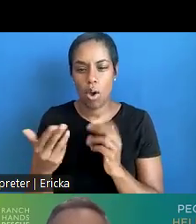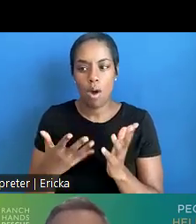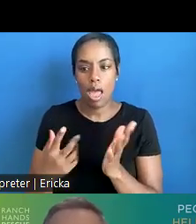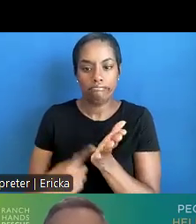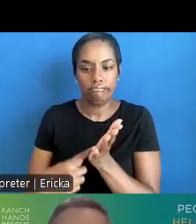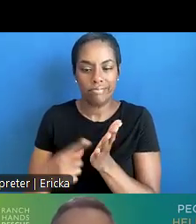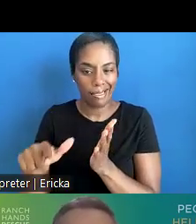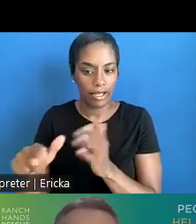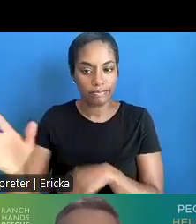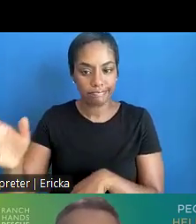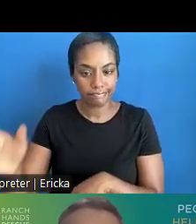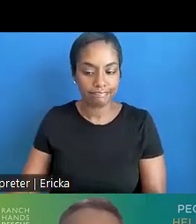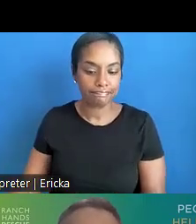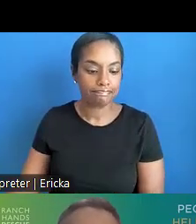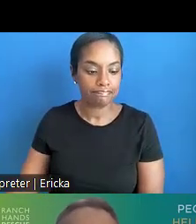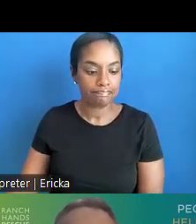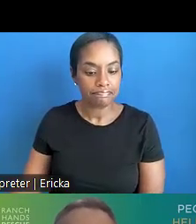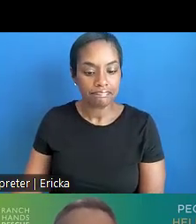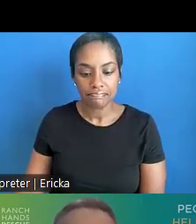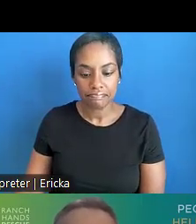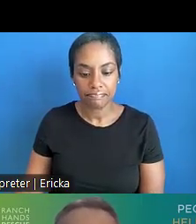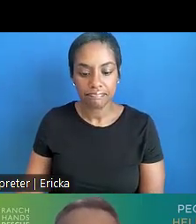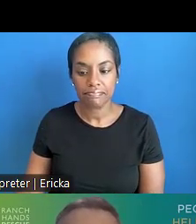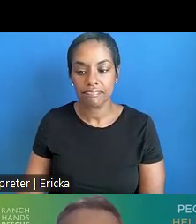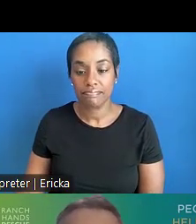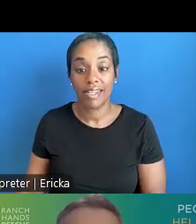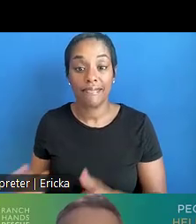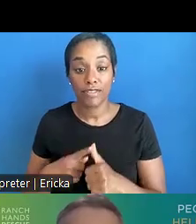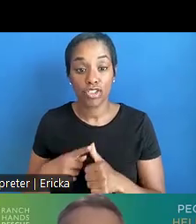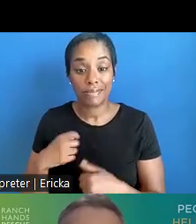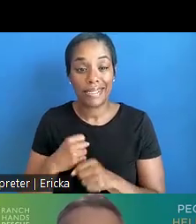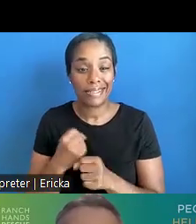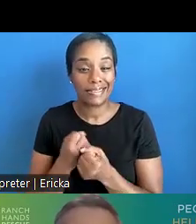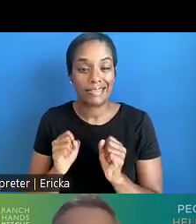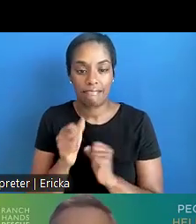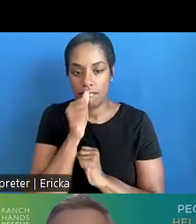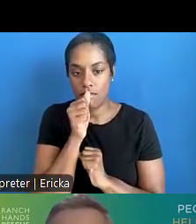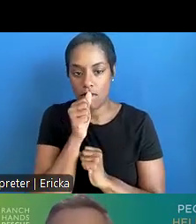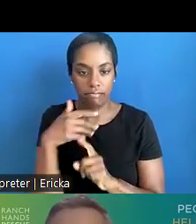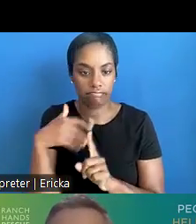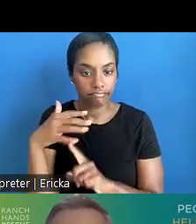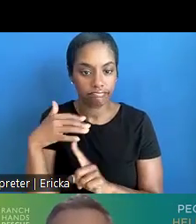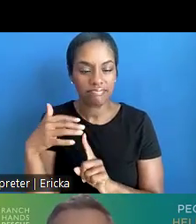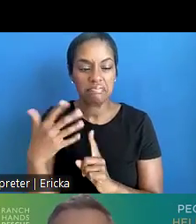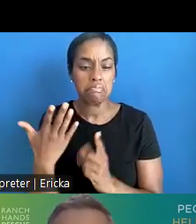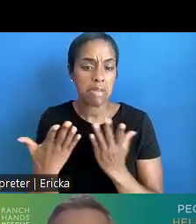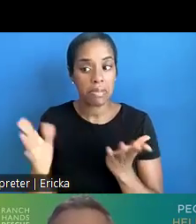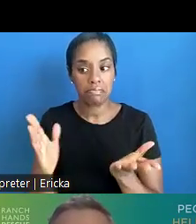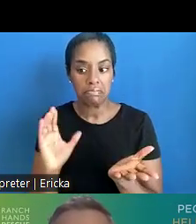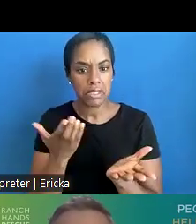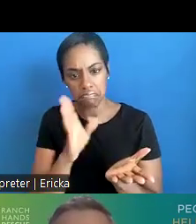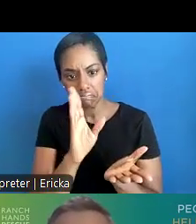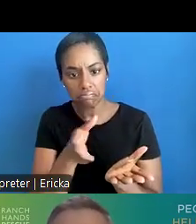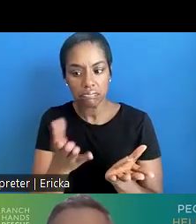later in the presentation. So the first is creating a safe and private environment. This may seem fairly straightforward, but it's a